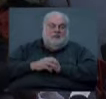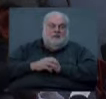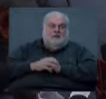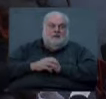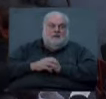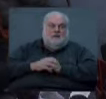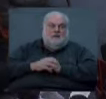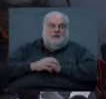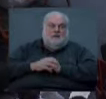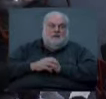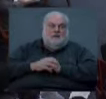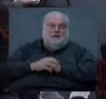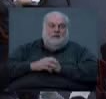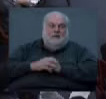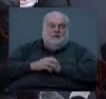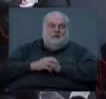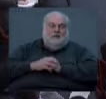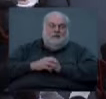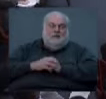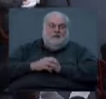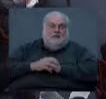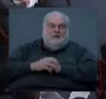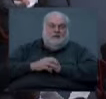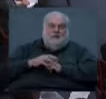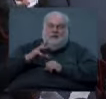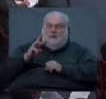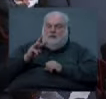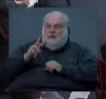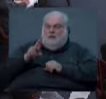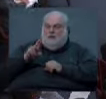Director, redo it again for me, Director Wright.